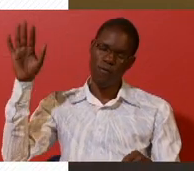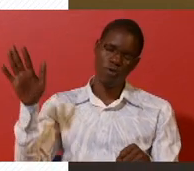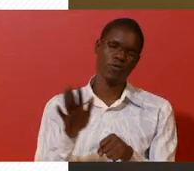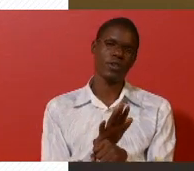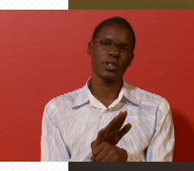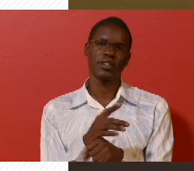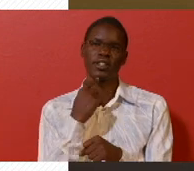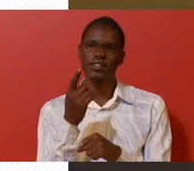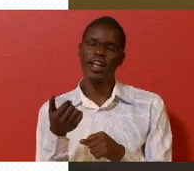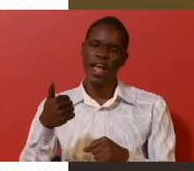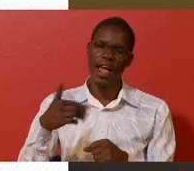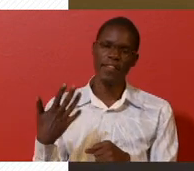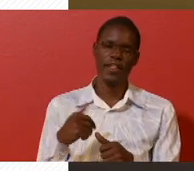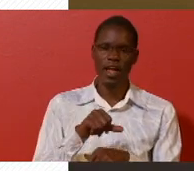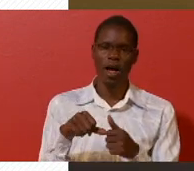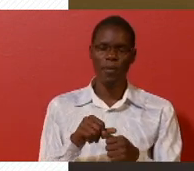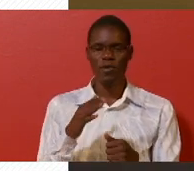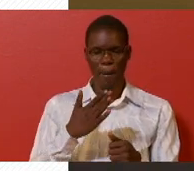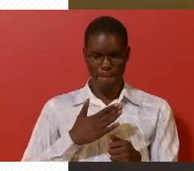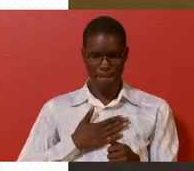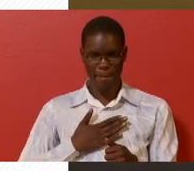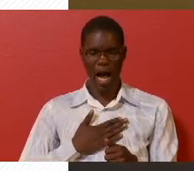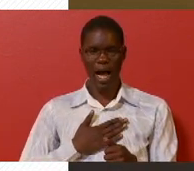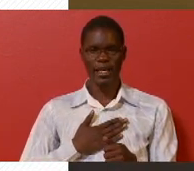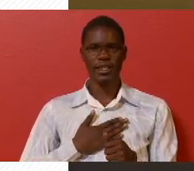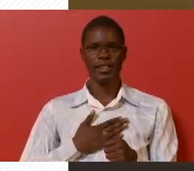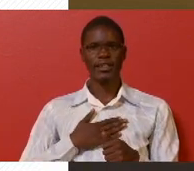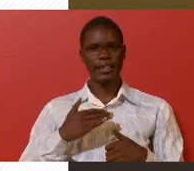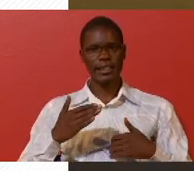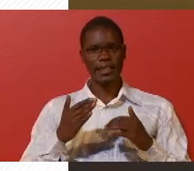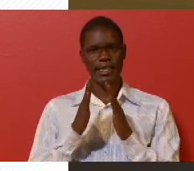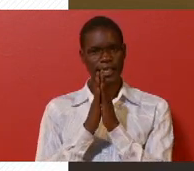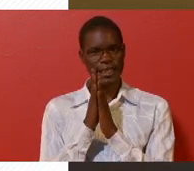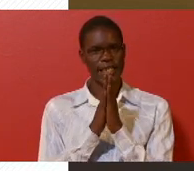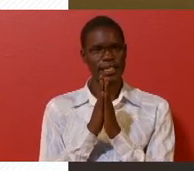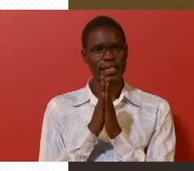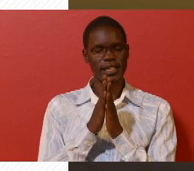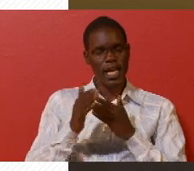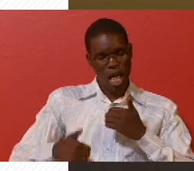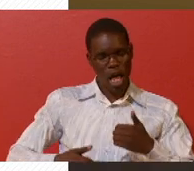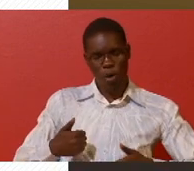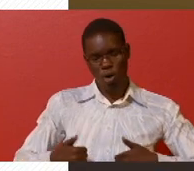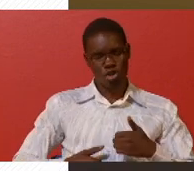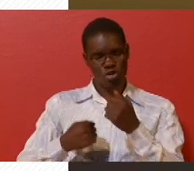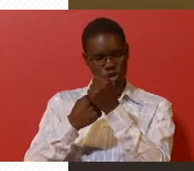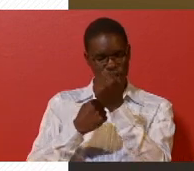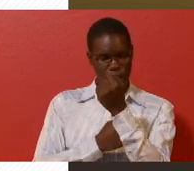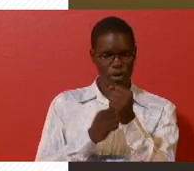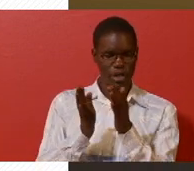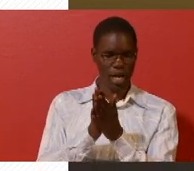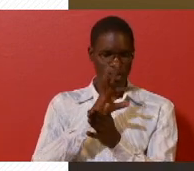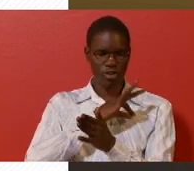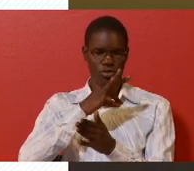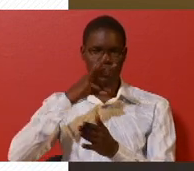It doesn't say anything about my personal pleasure in there. Emotional support and spiritual